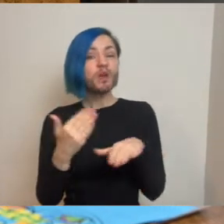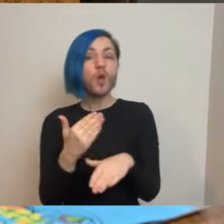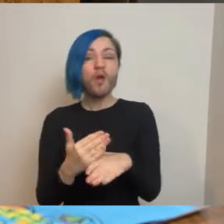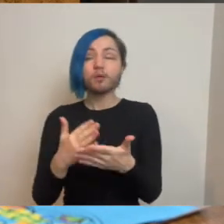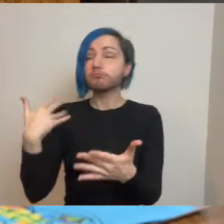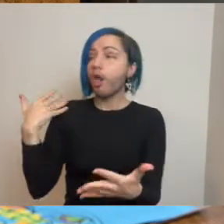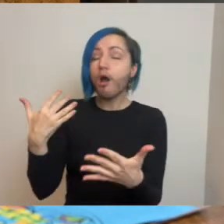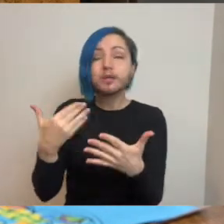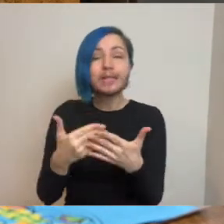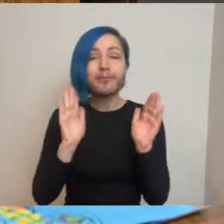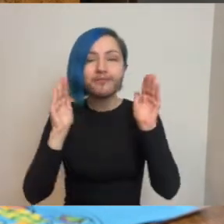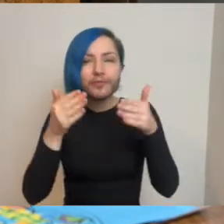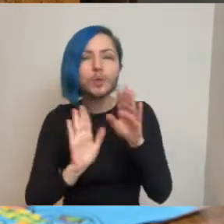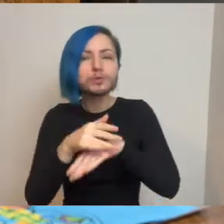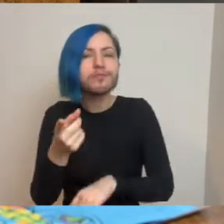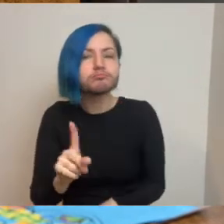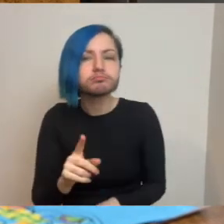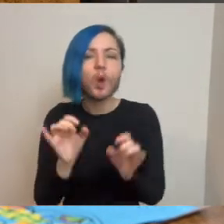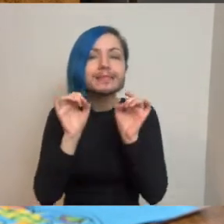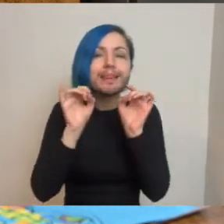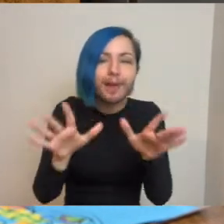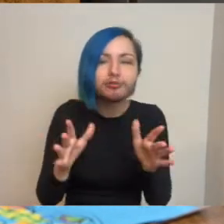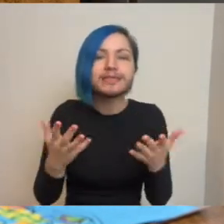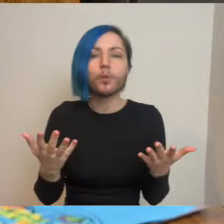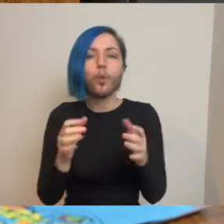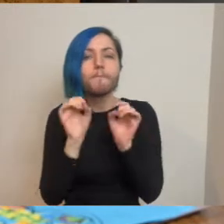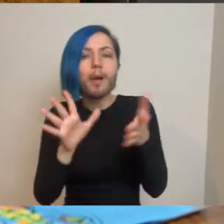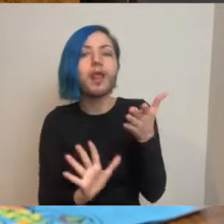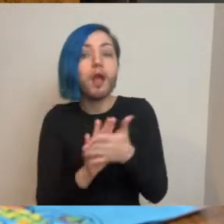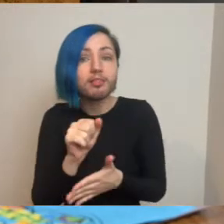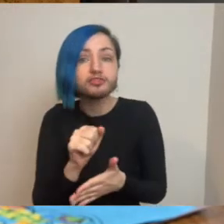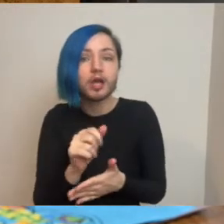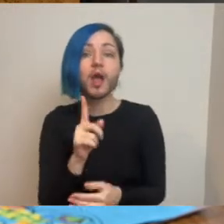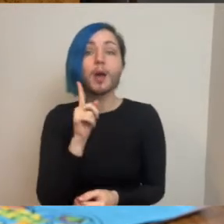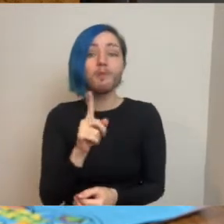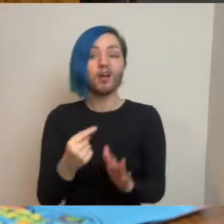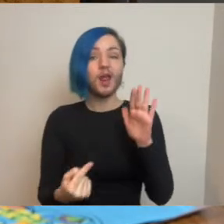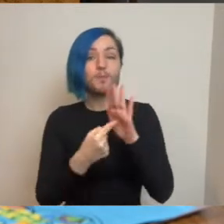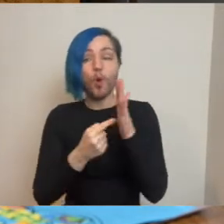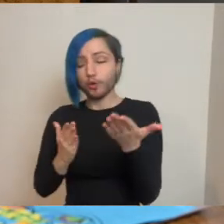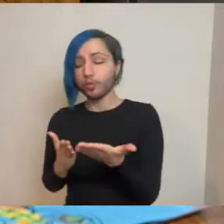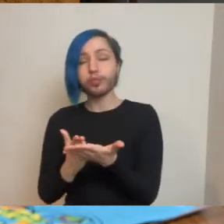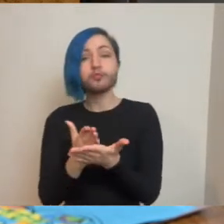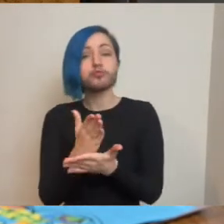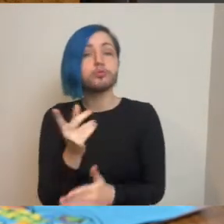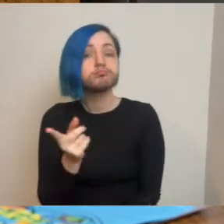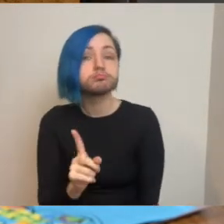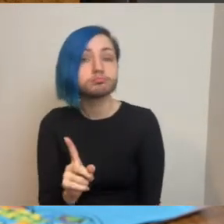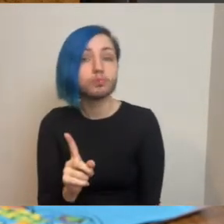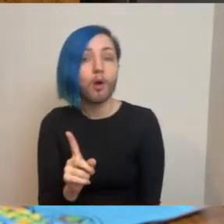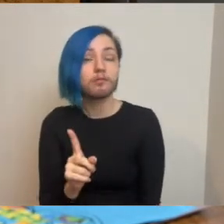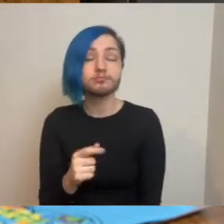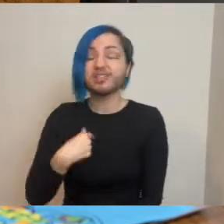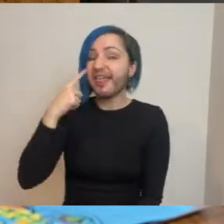the focus has been about celebrity and popular culture. But one of the things that has been overriding and has been present the whole time, which is